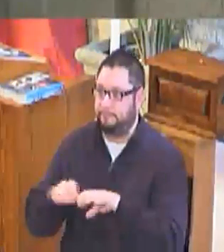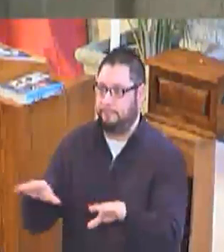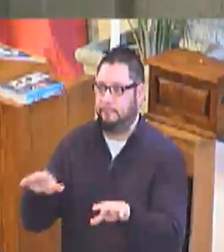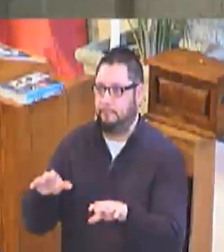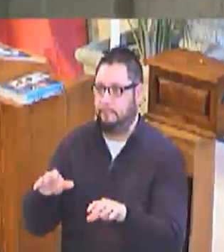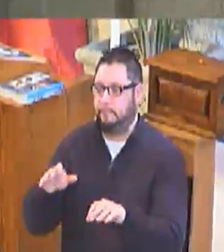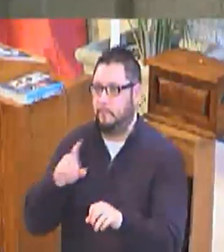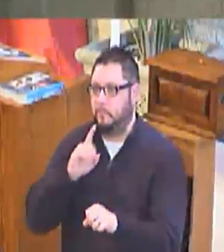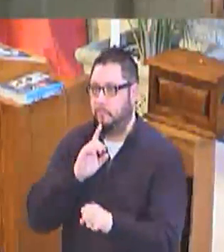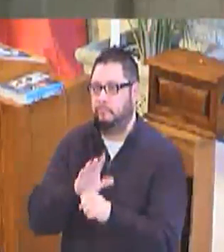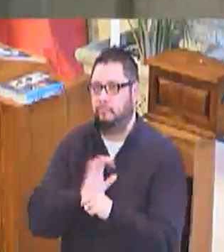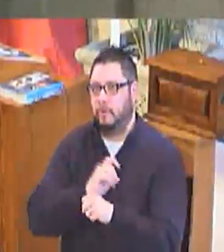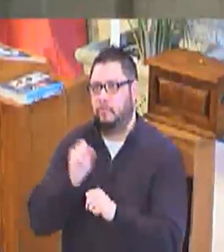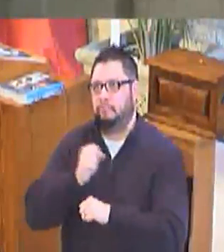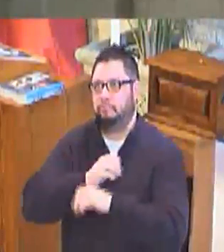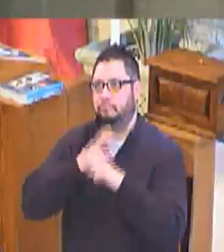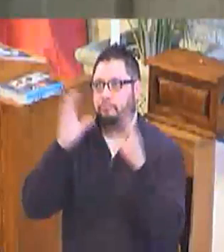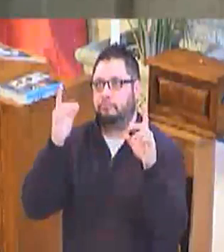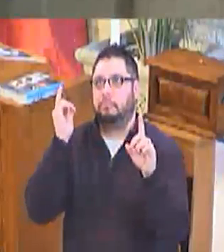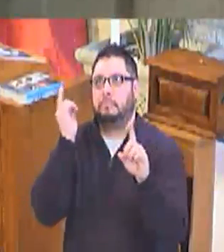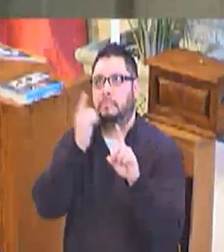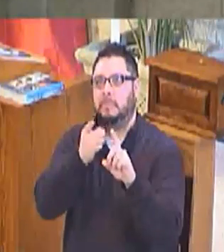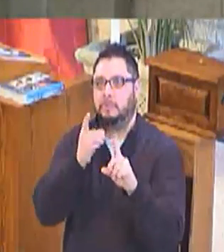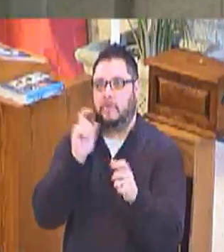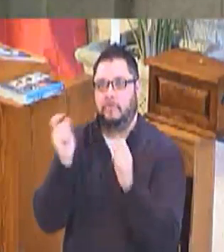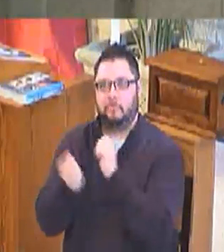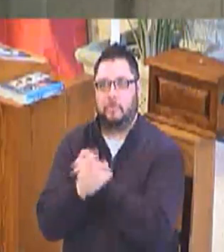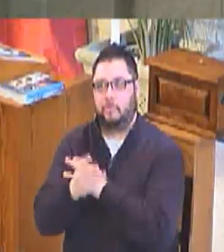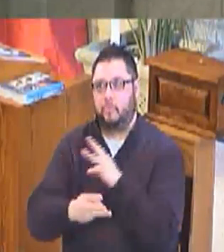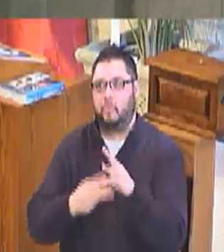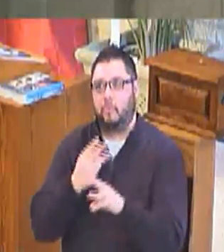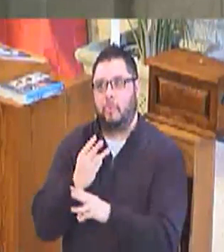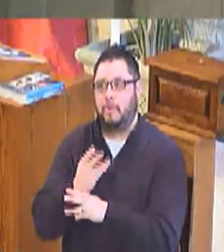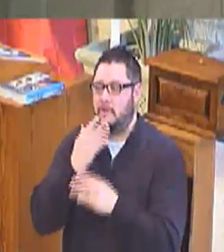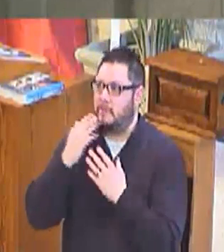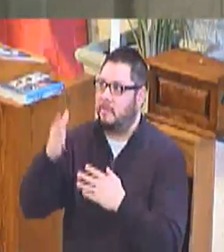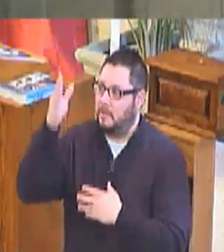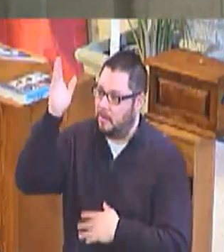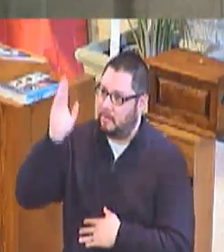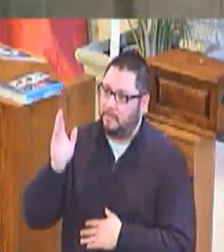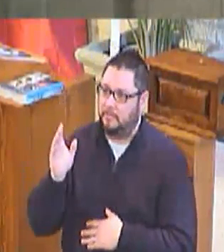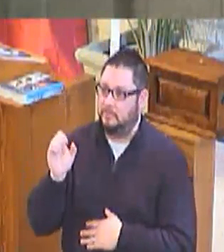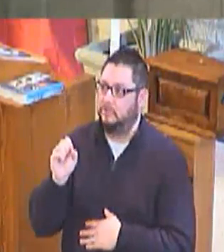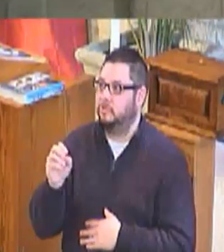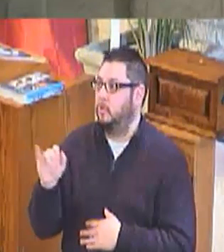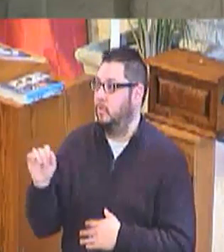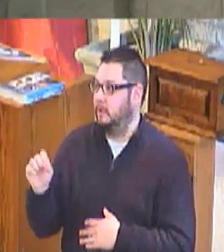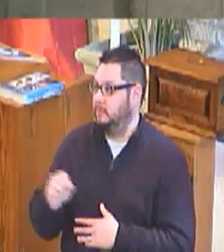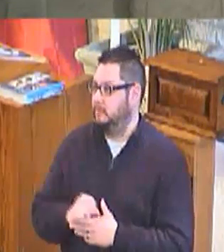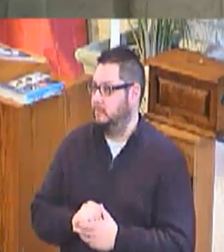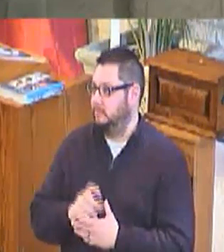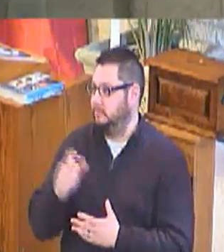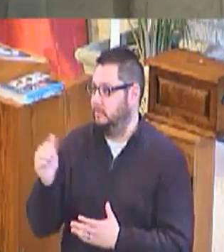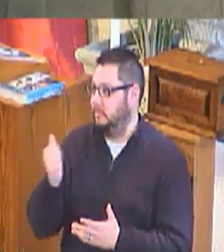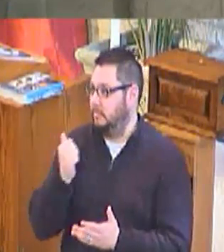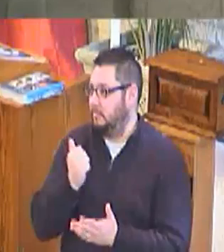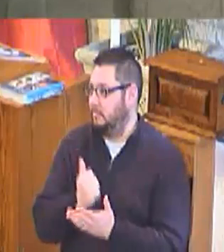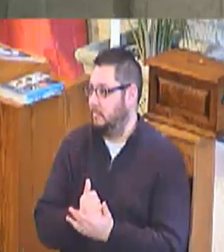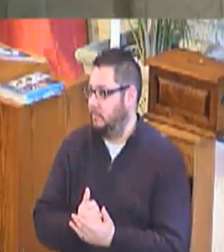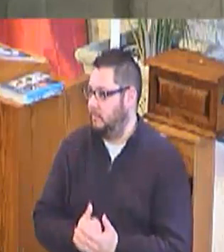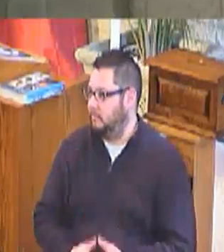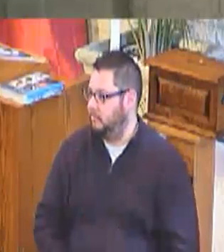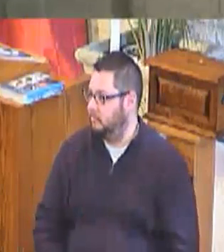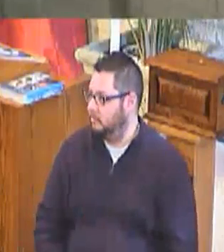vision and mission of a transformed world. Thank you, God. And so it is. Amen.